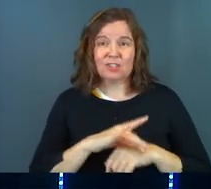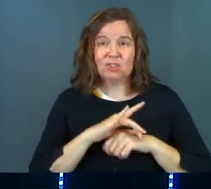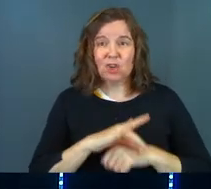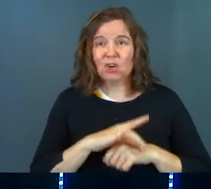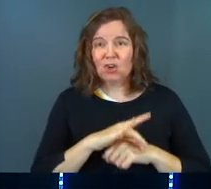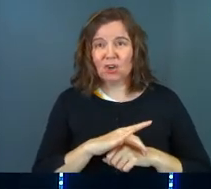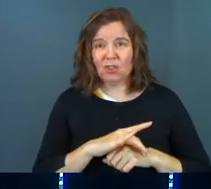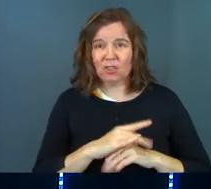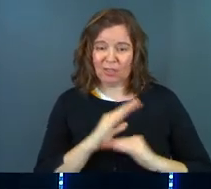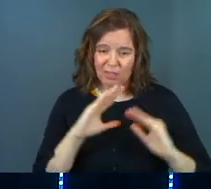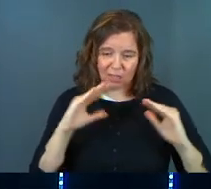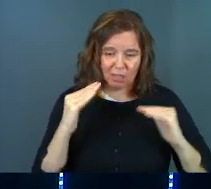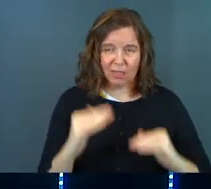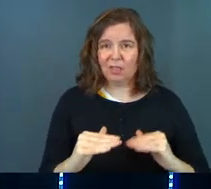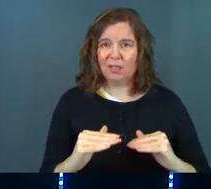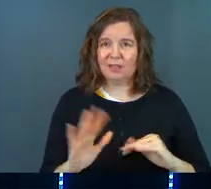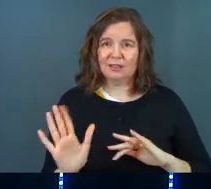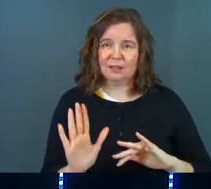this earth.